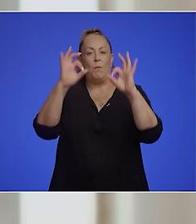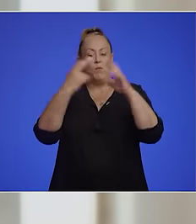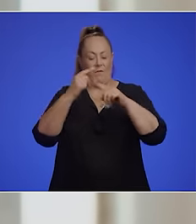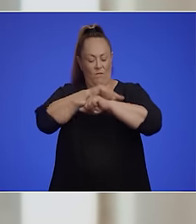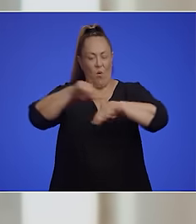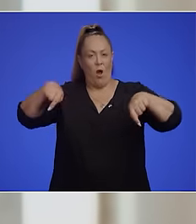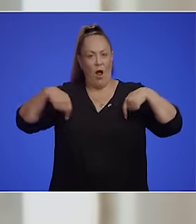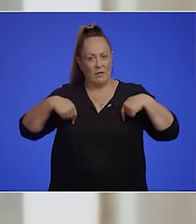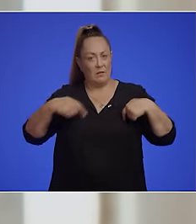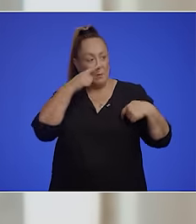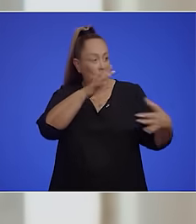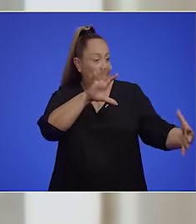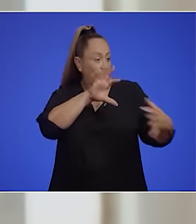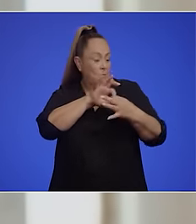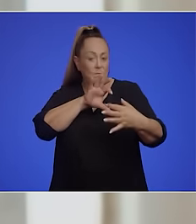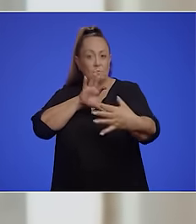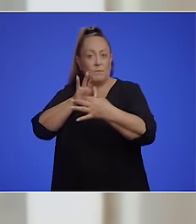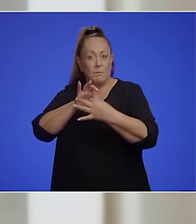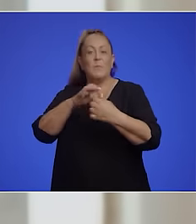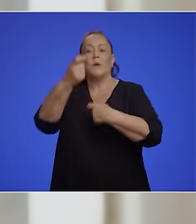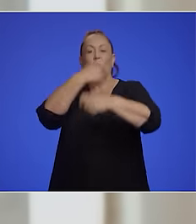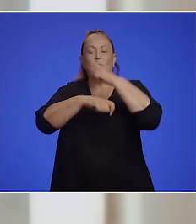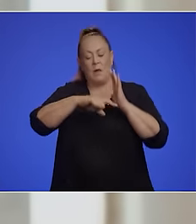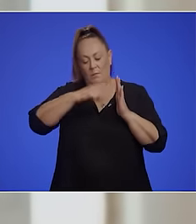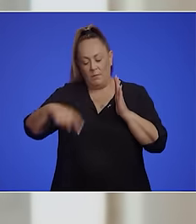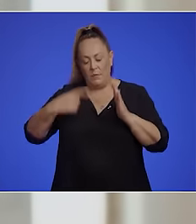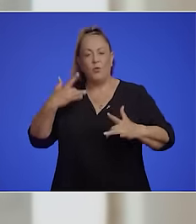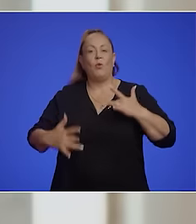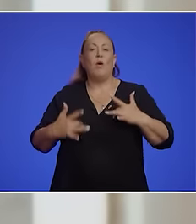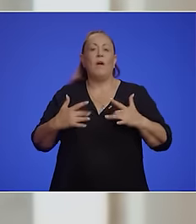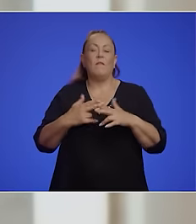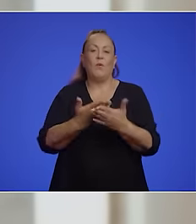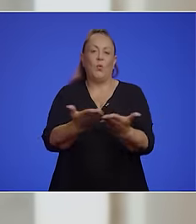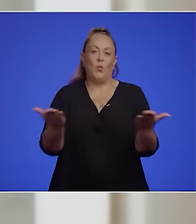became for all who obey him the source of eternal salvation.